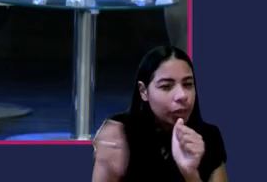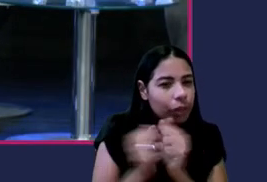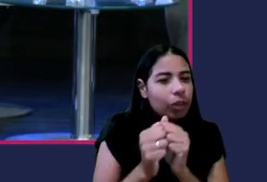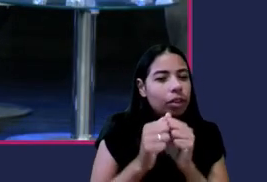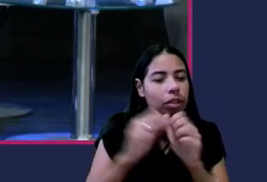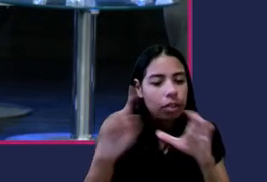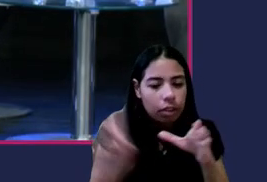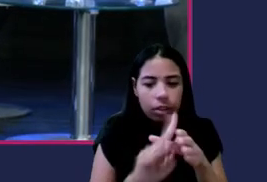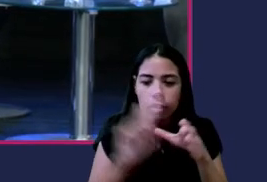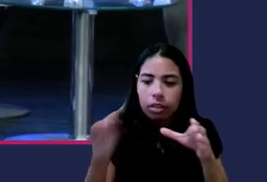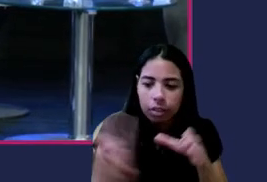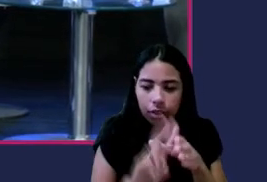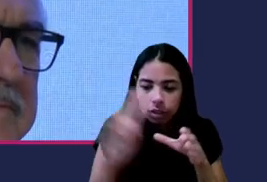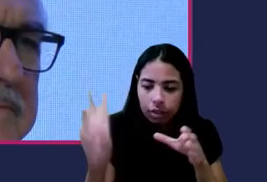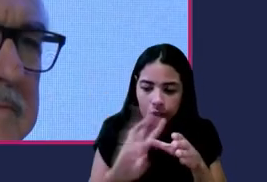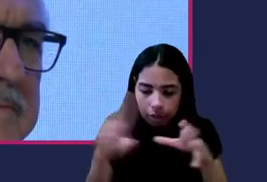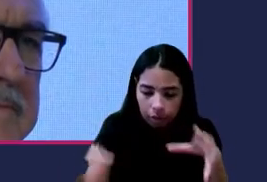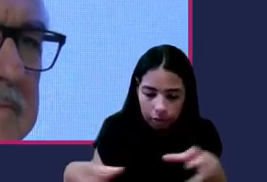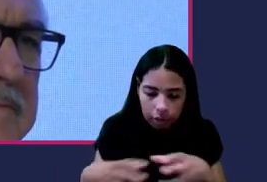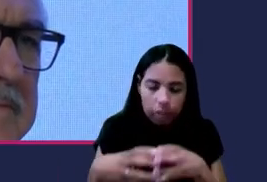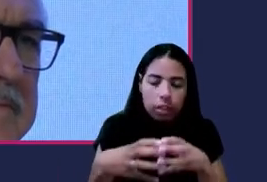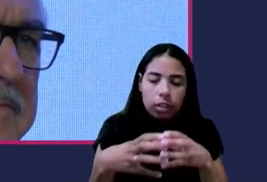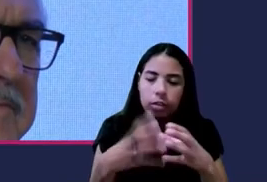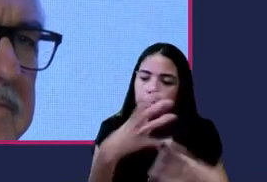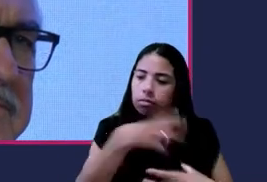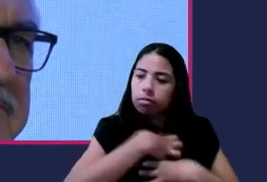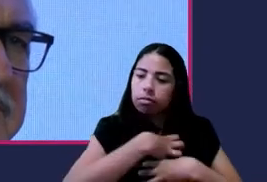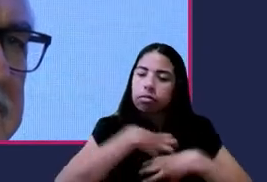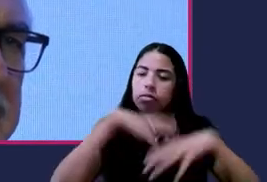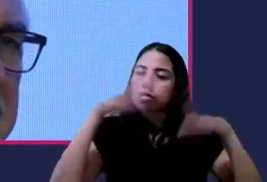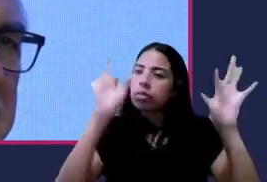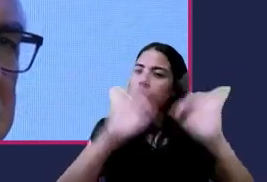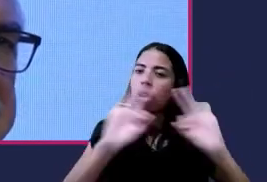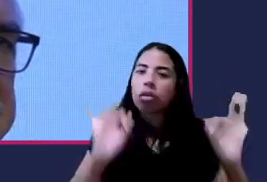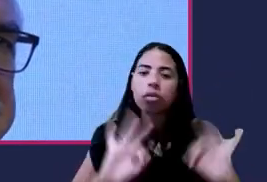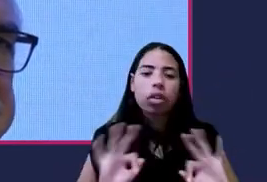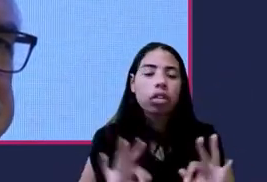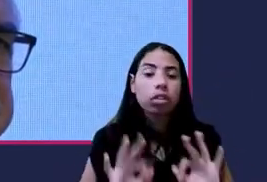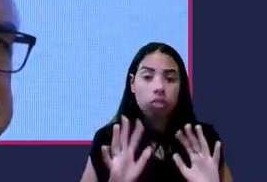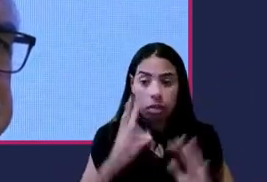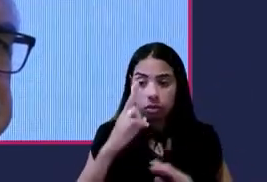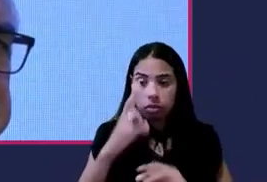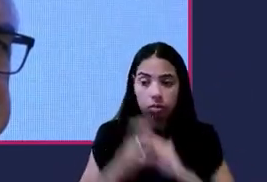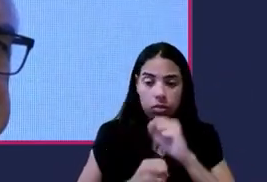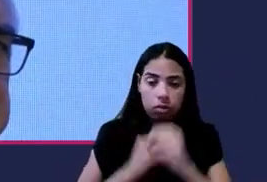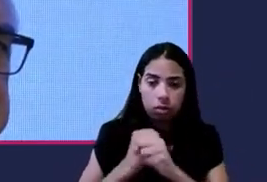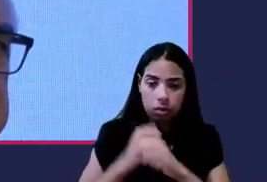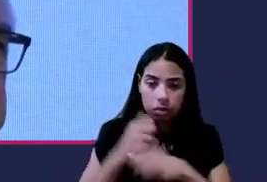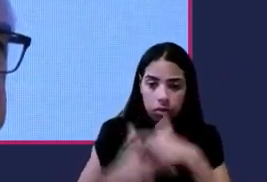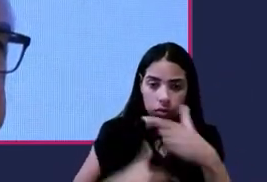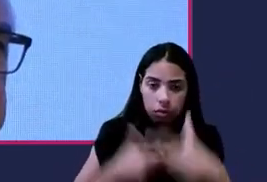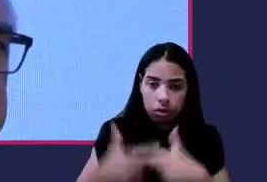new people with this shared goal. And I was so happy to